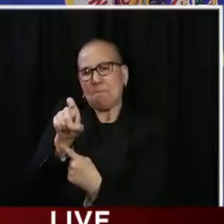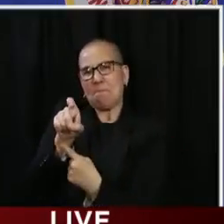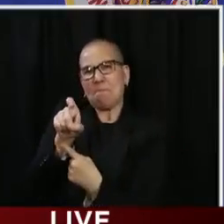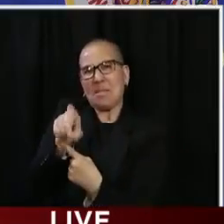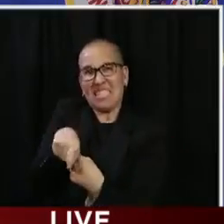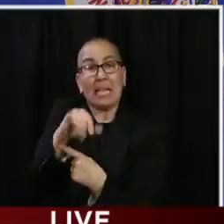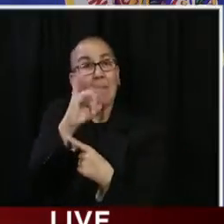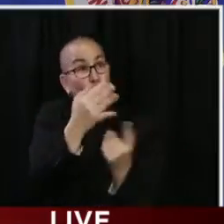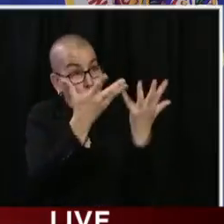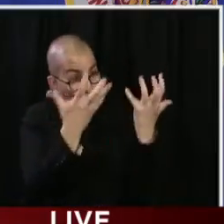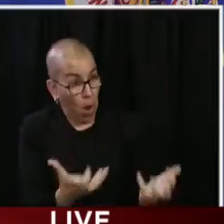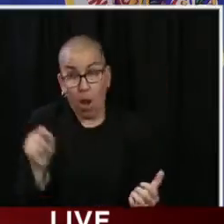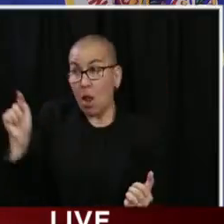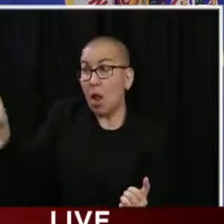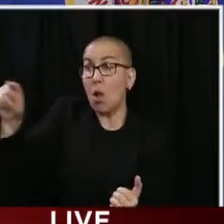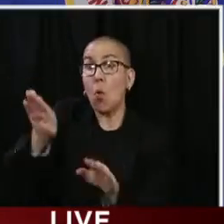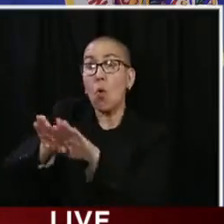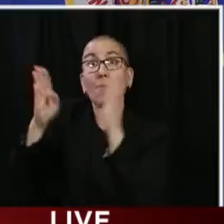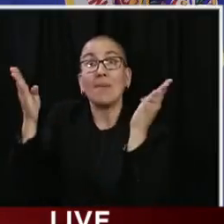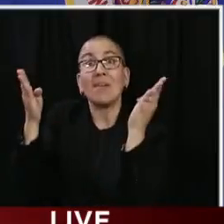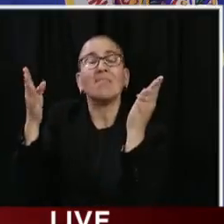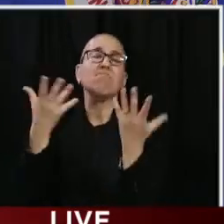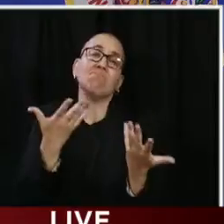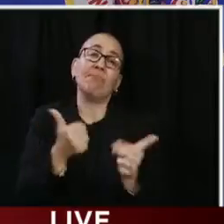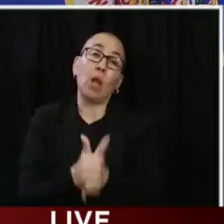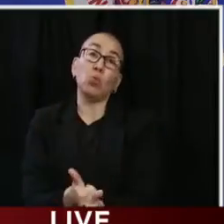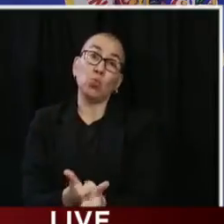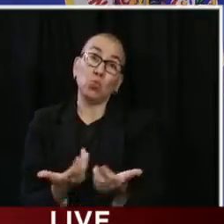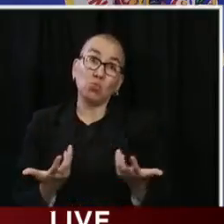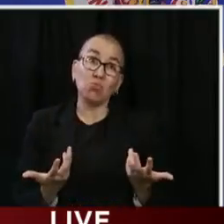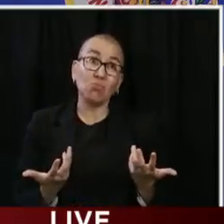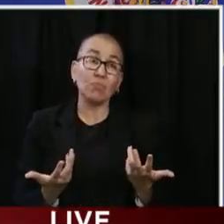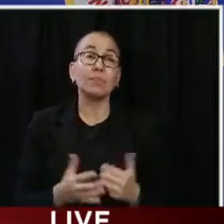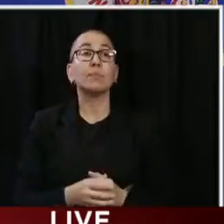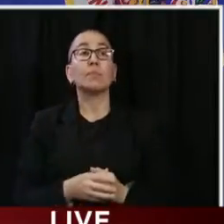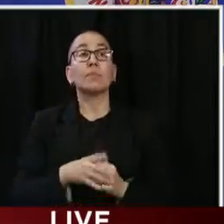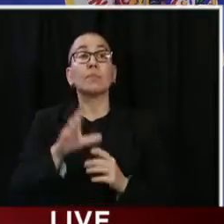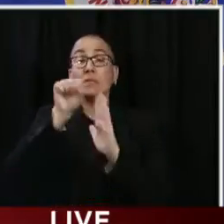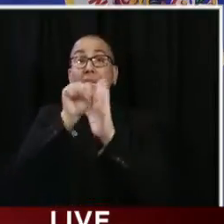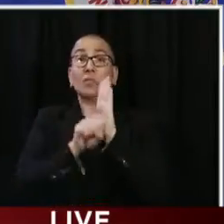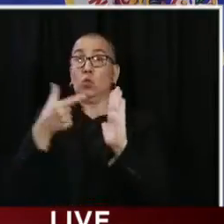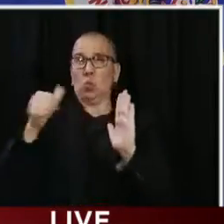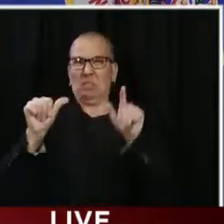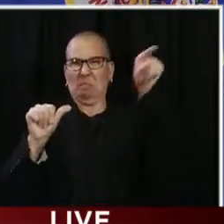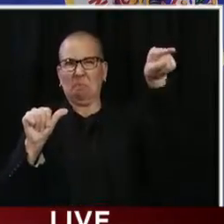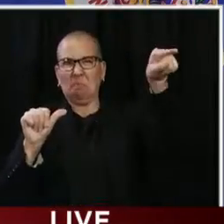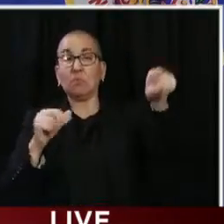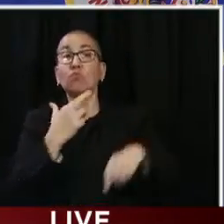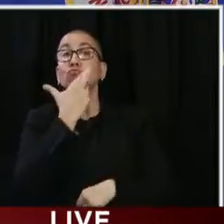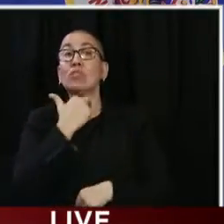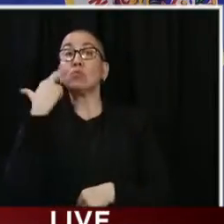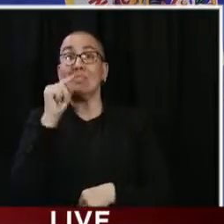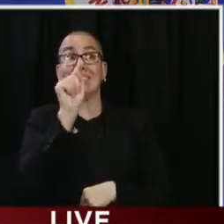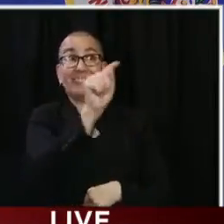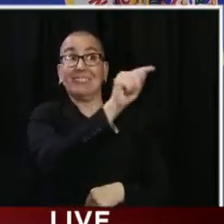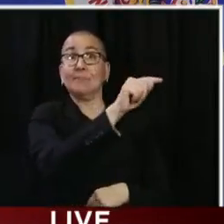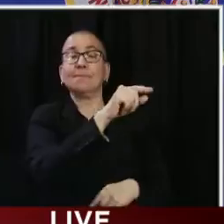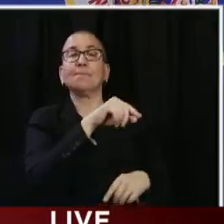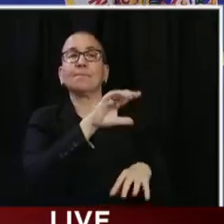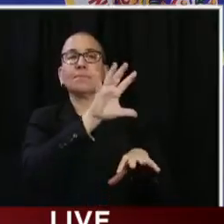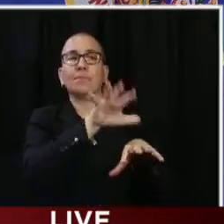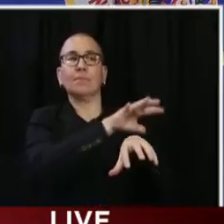where it's safe. And for each and every one of us, it's our choice on how we act that is going to impact others' health and how we get through this. So on